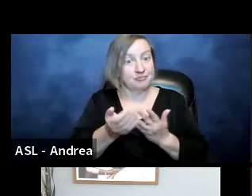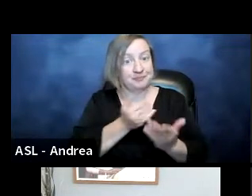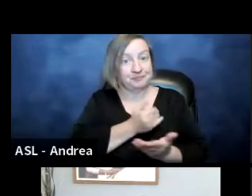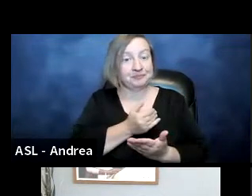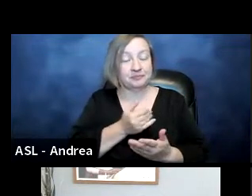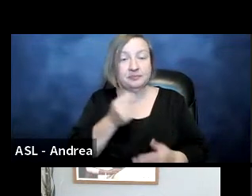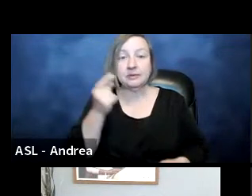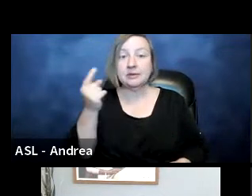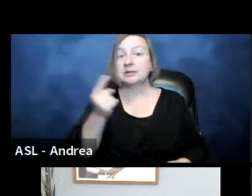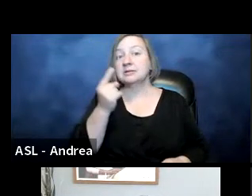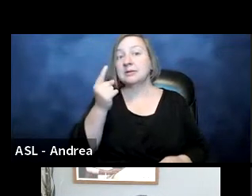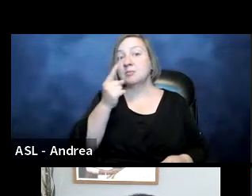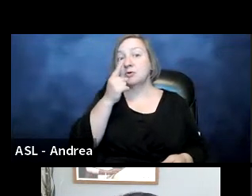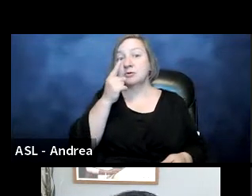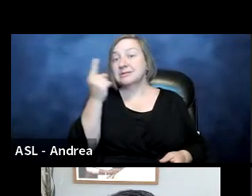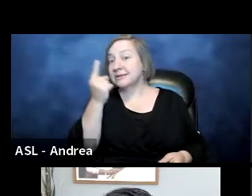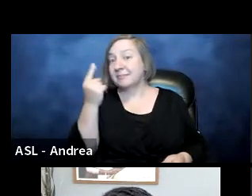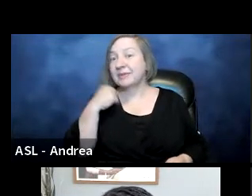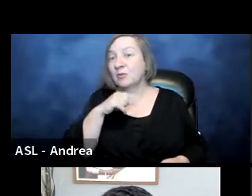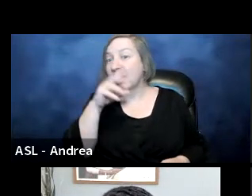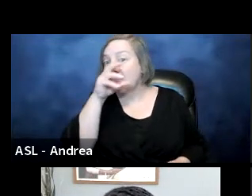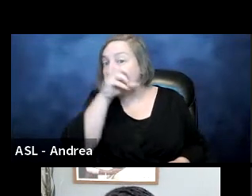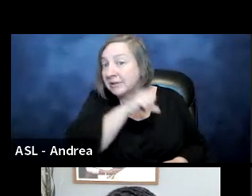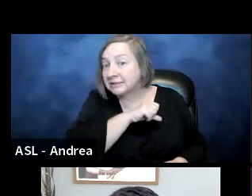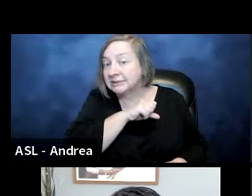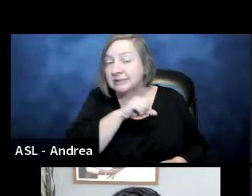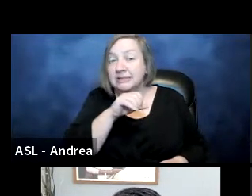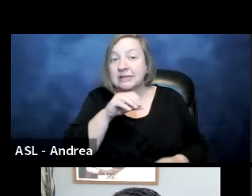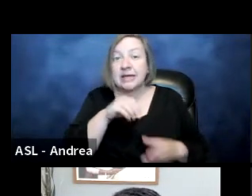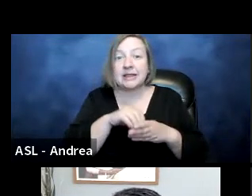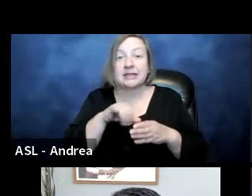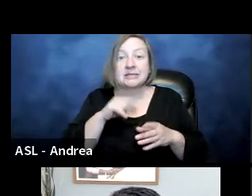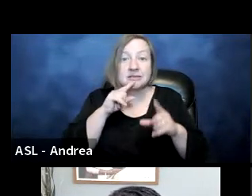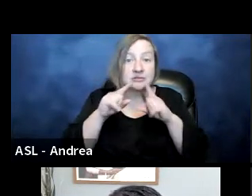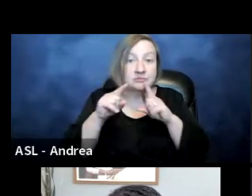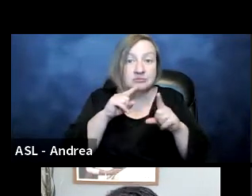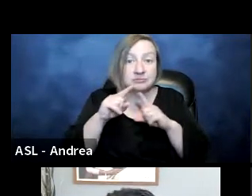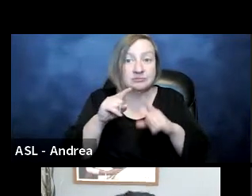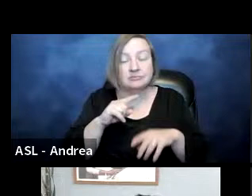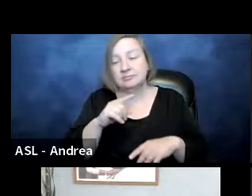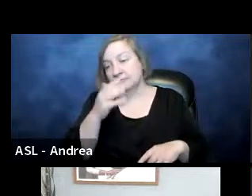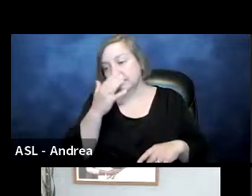that's that we're missing in this conversation as far as